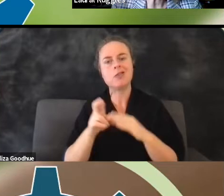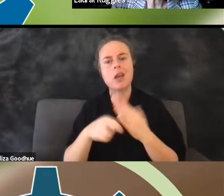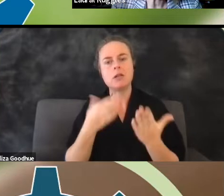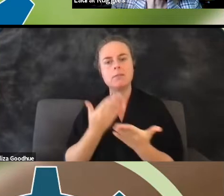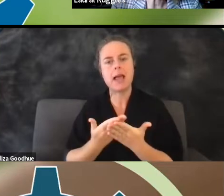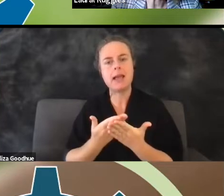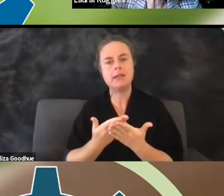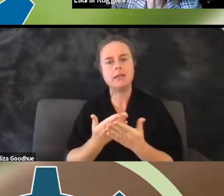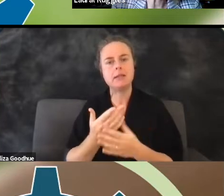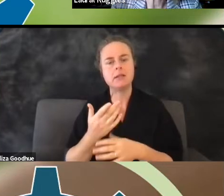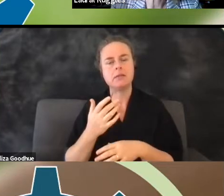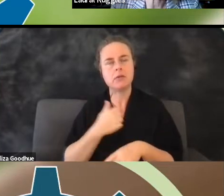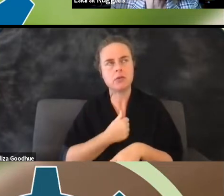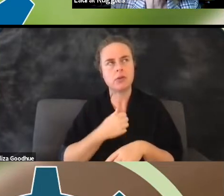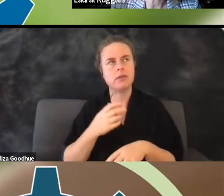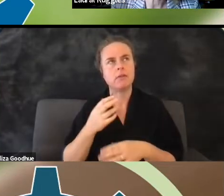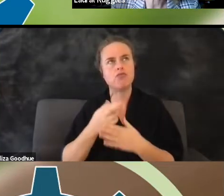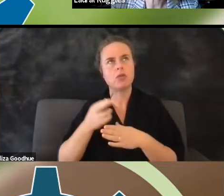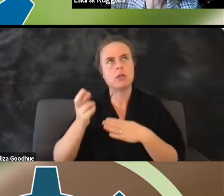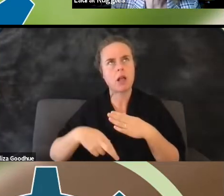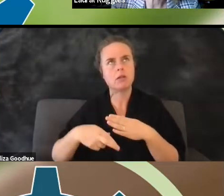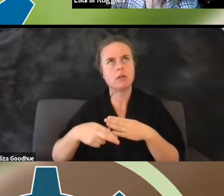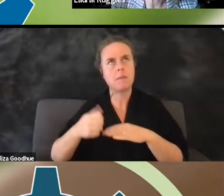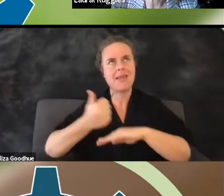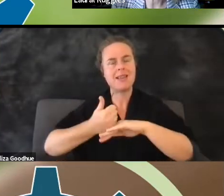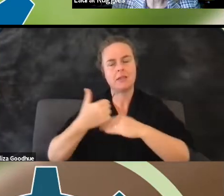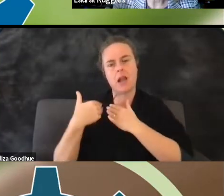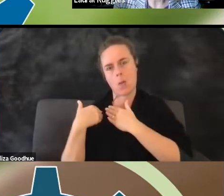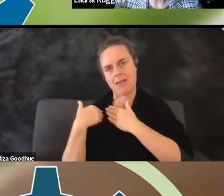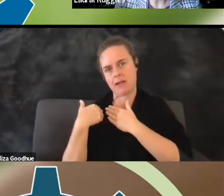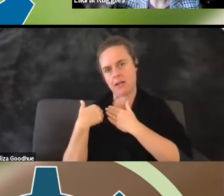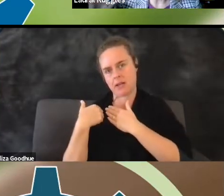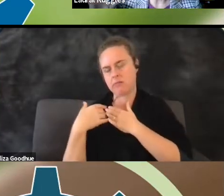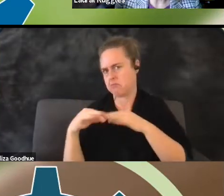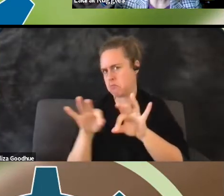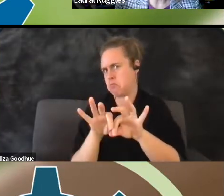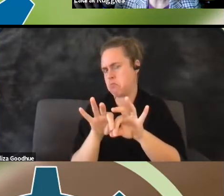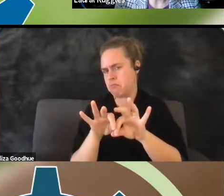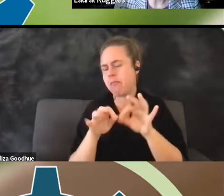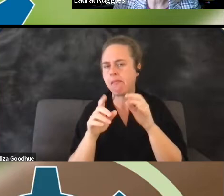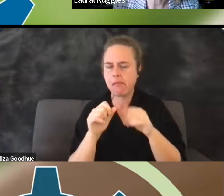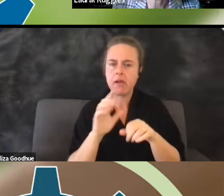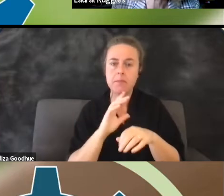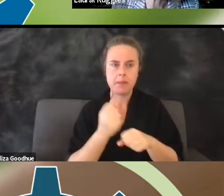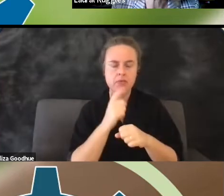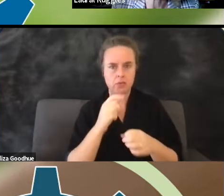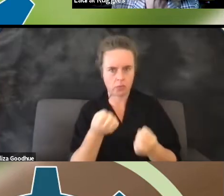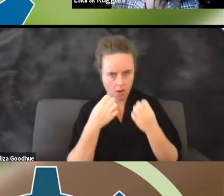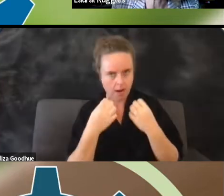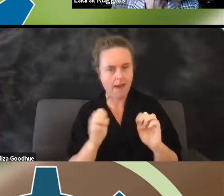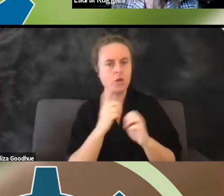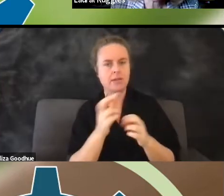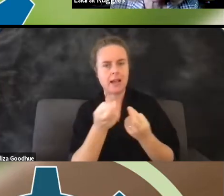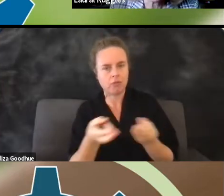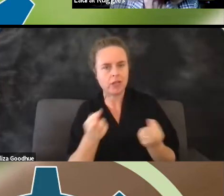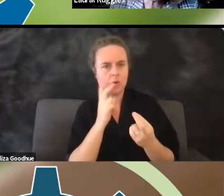if you're making progress towards your goals, and that you're putting your efforts and your resources into the right